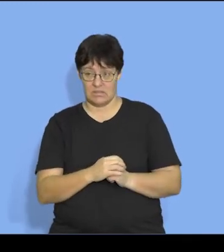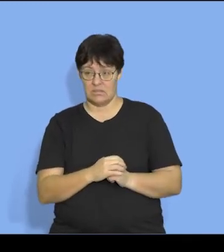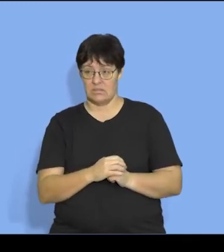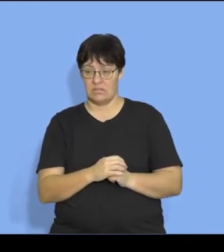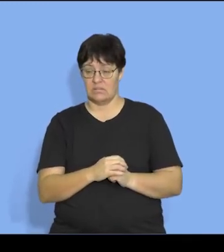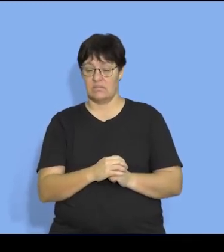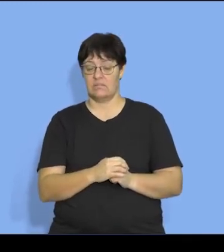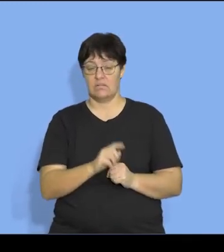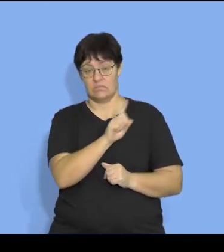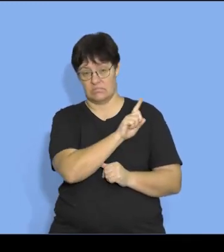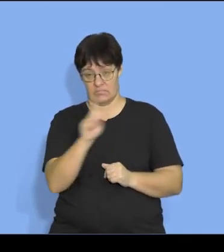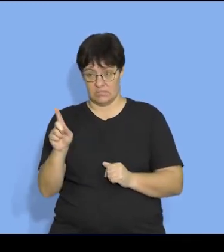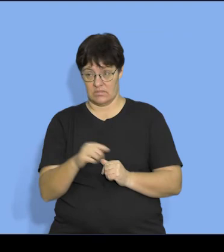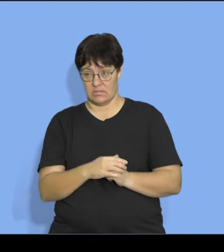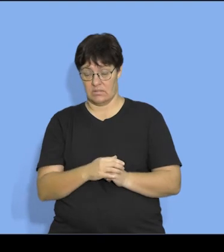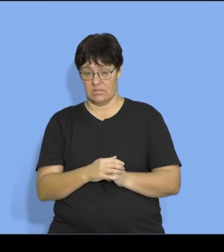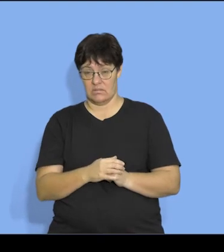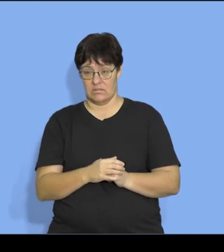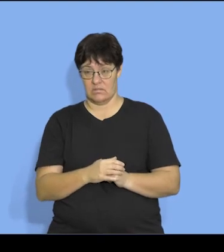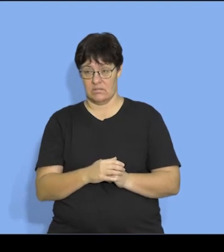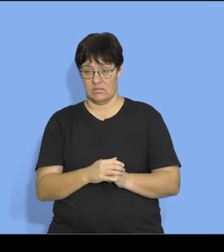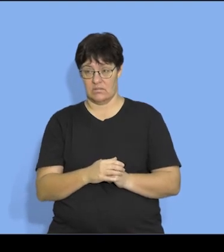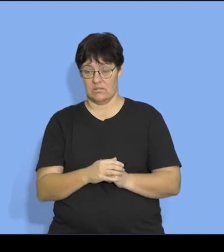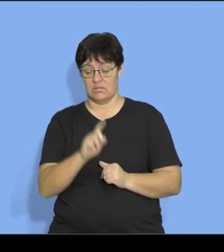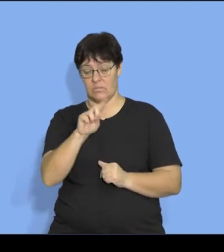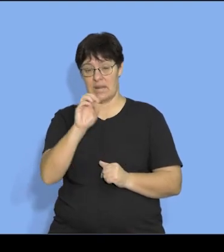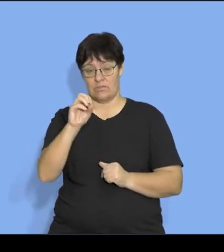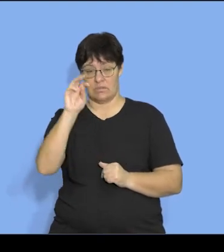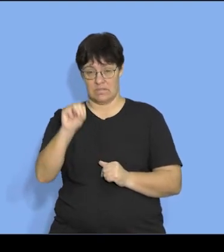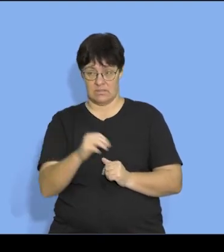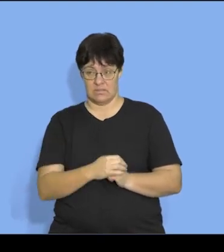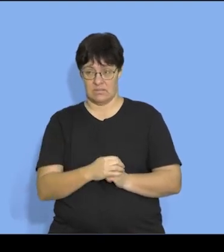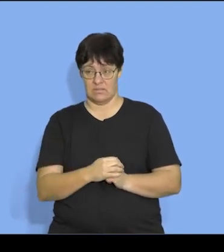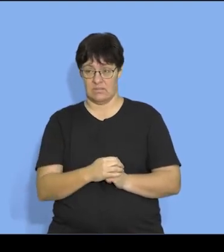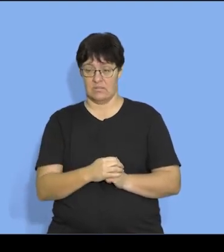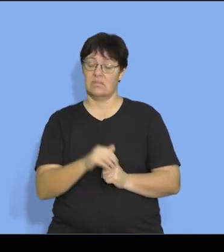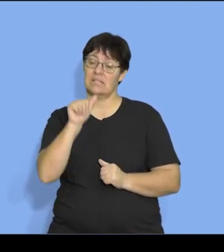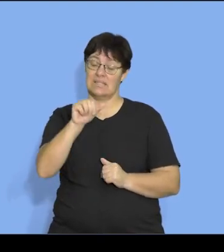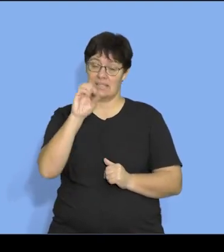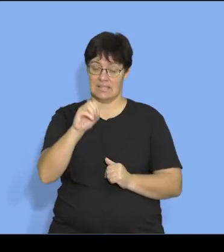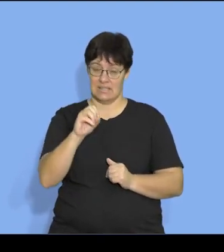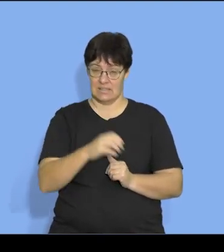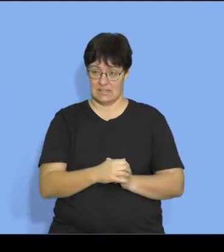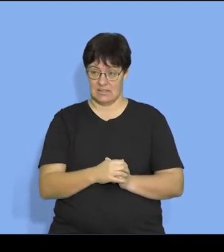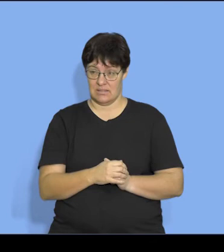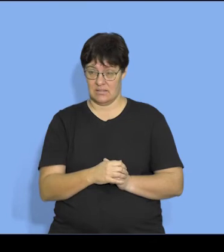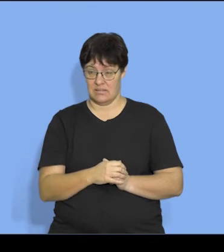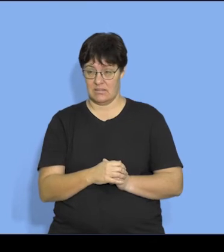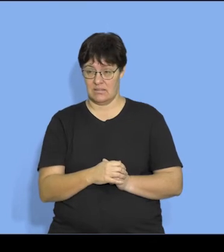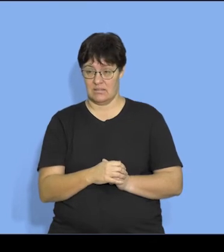drew this with a scale diagram, so there's my 100 meters, there's my 60,